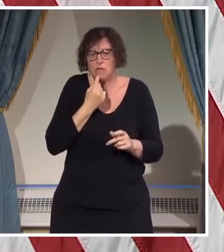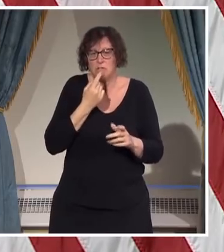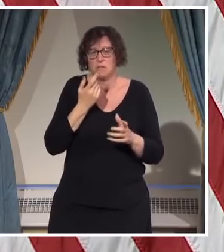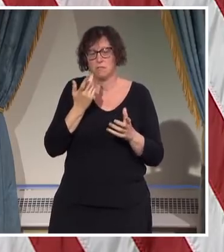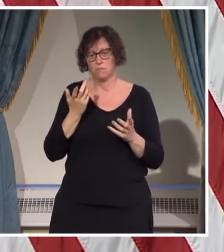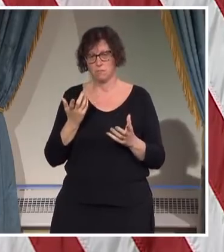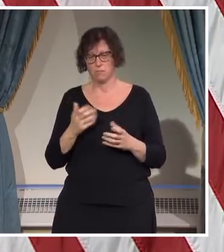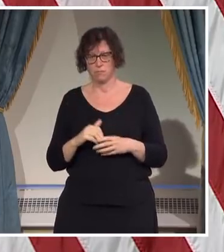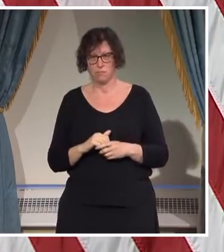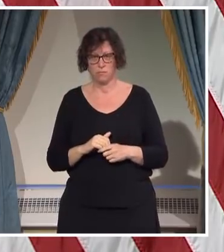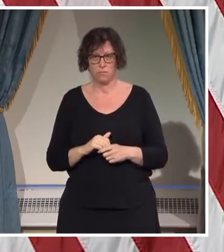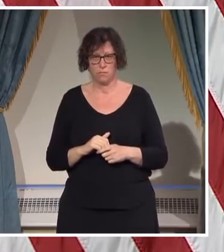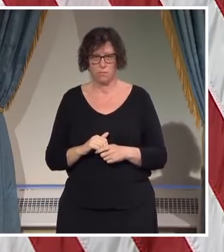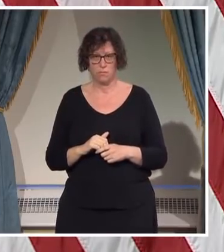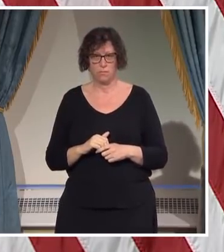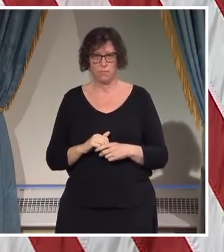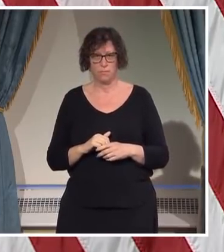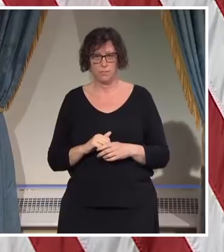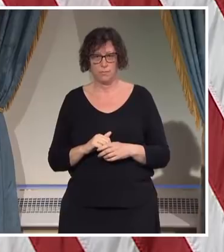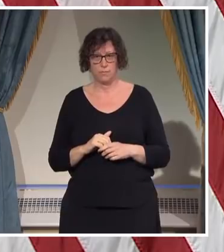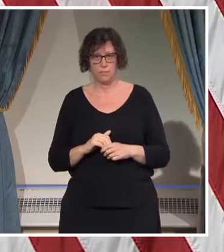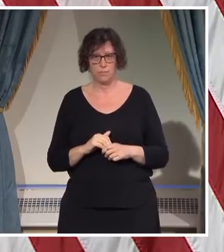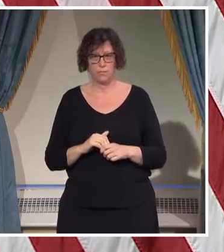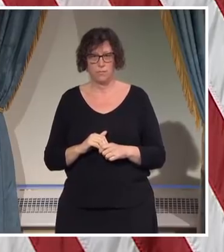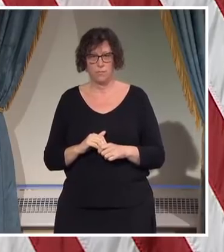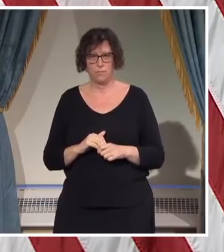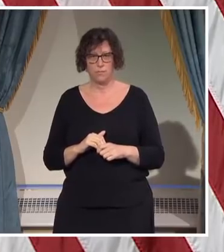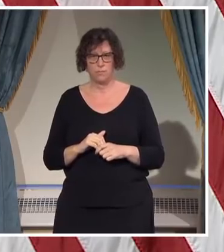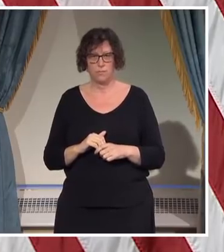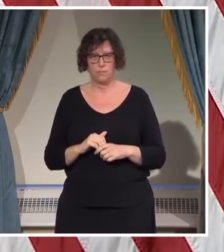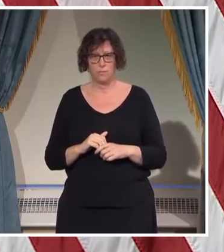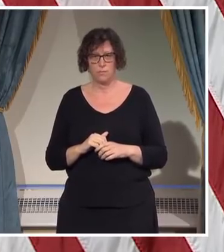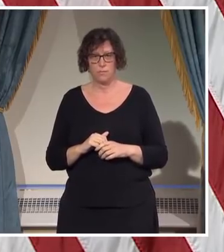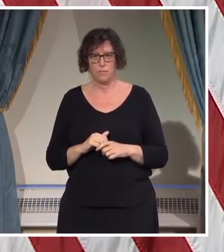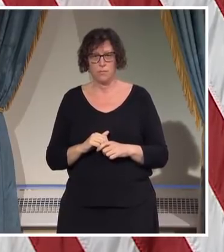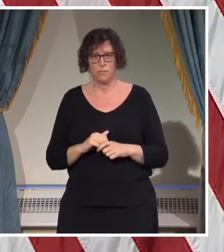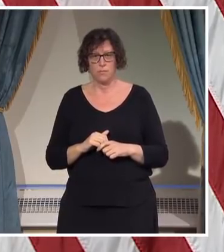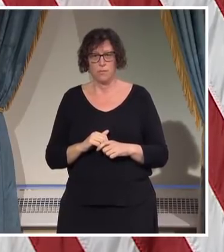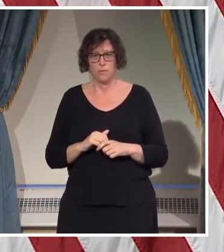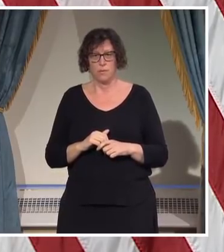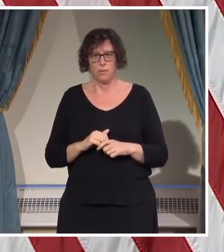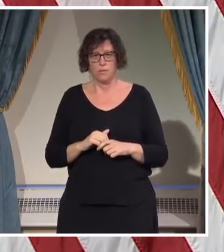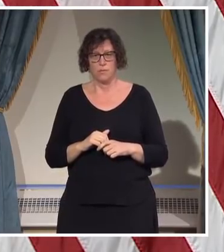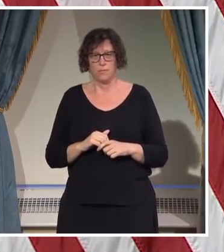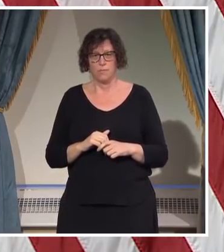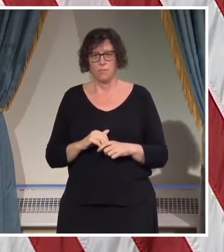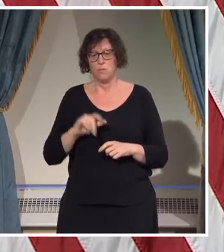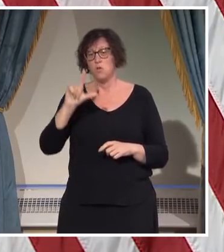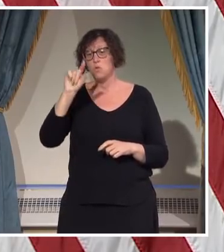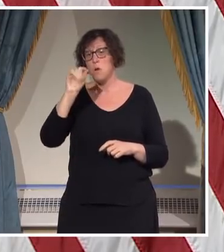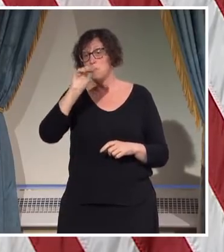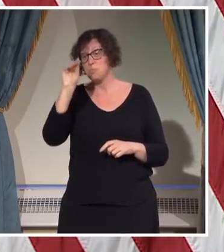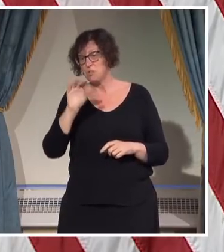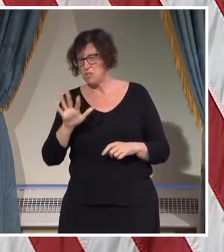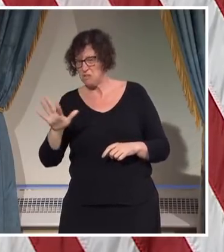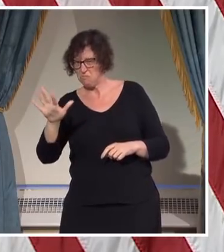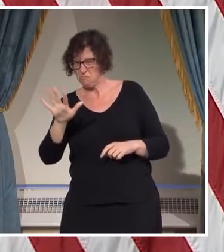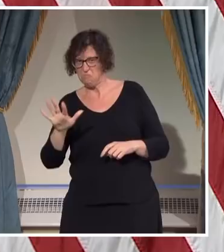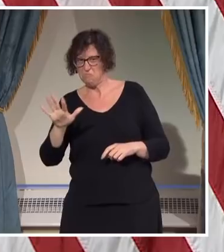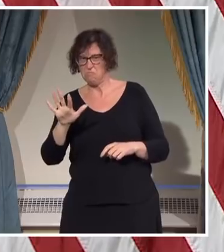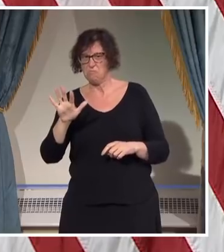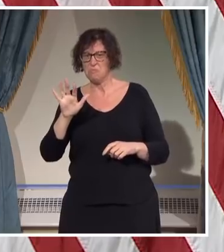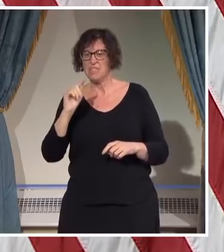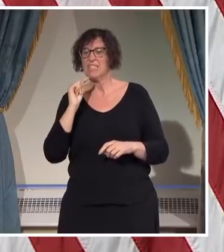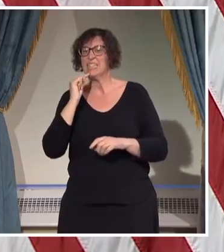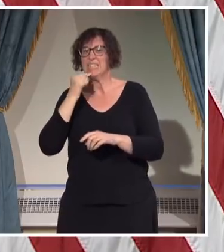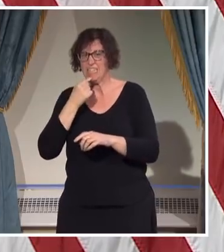do, 80% will have a very limited experience. But for that other 20%, we have a lot of work to do to protect them. Most of them, of